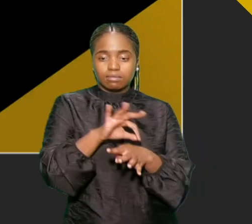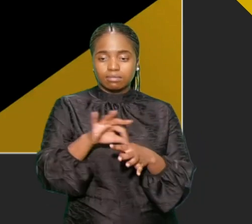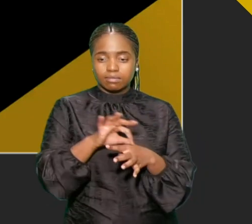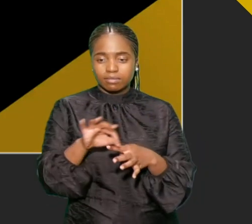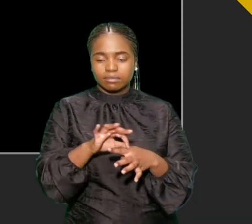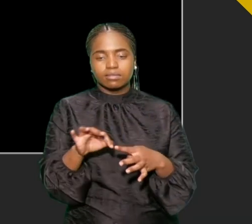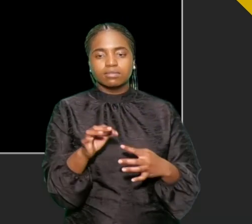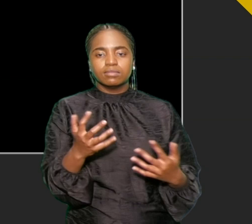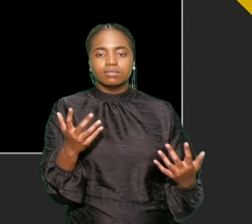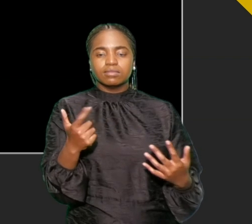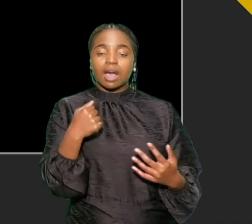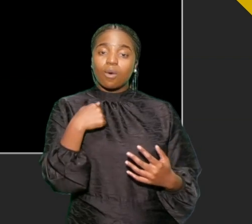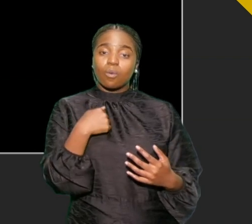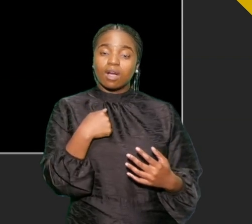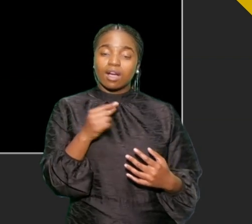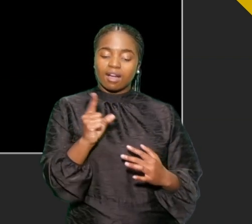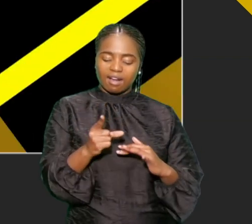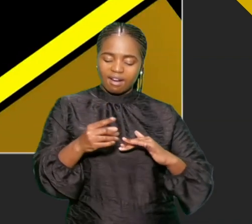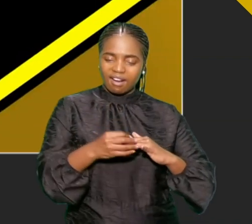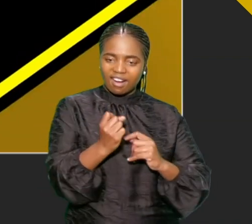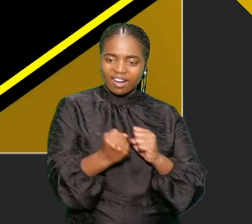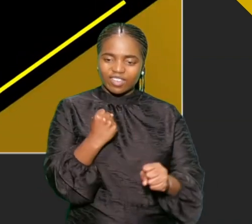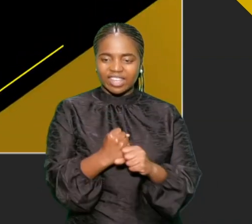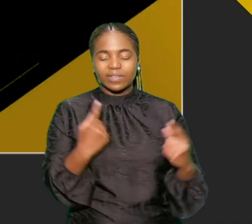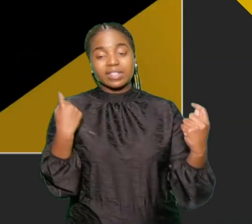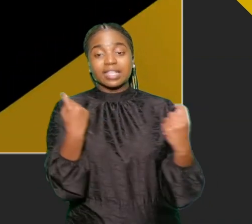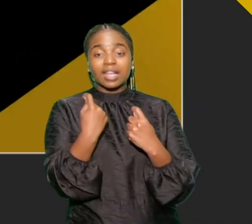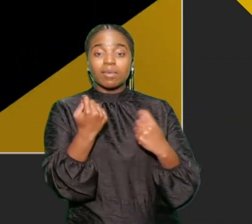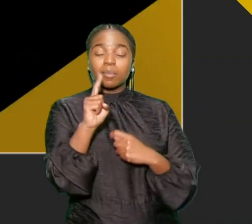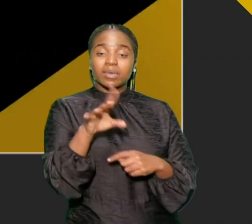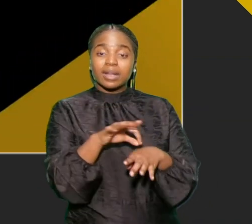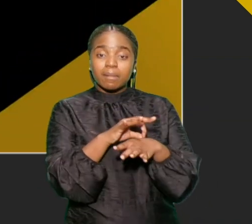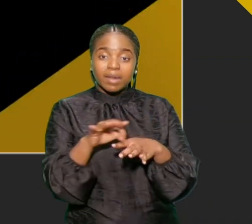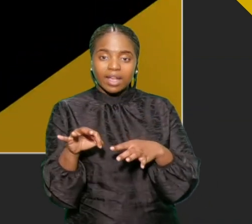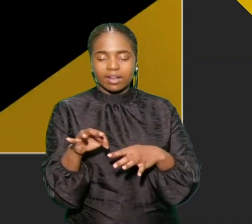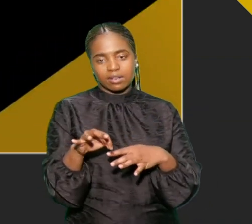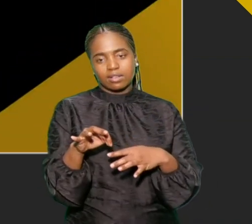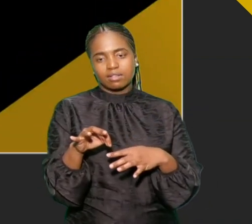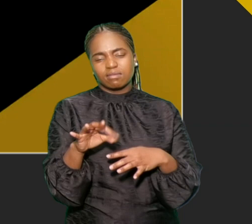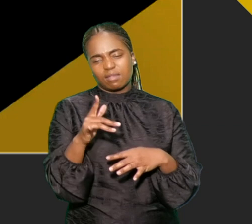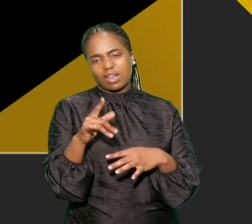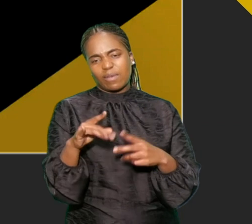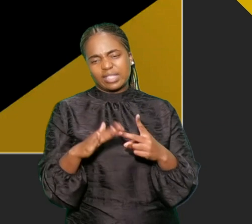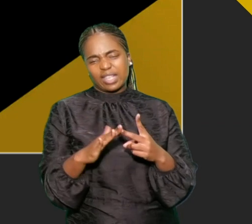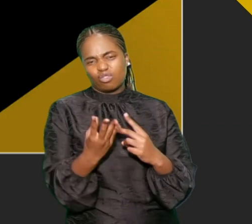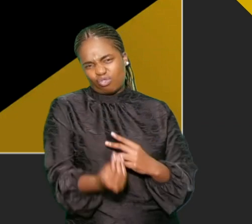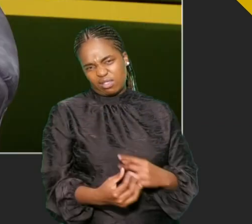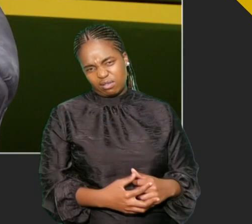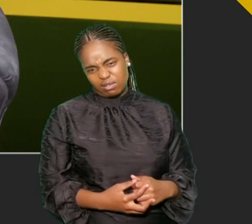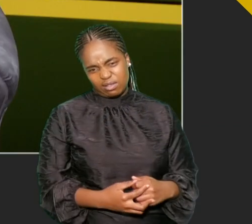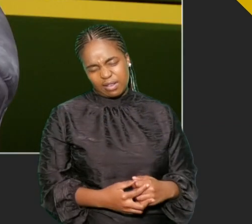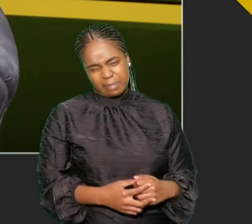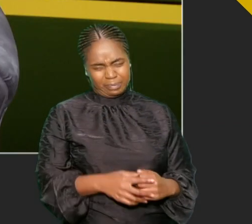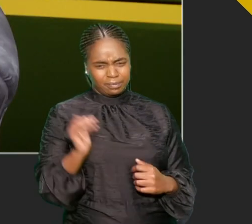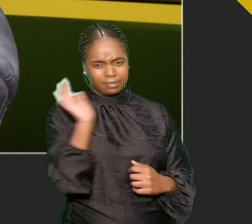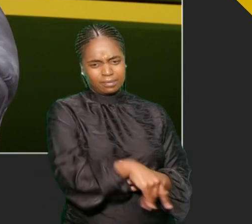to get our anniversaries and also planning to have our second child. And Bobo,